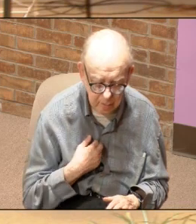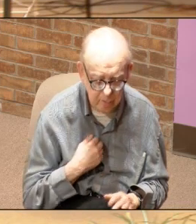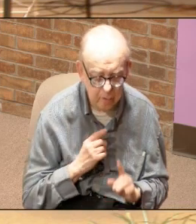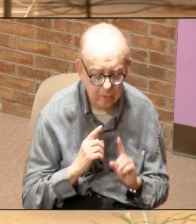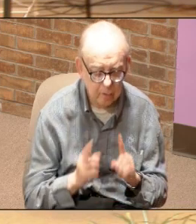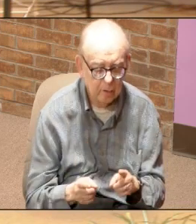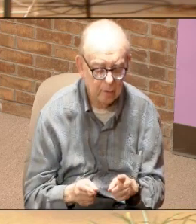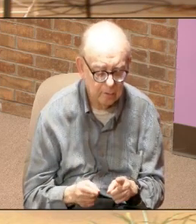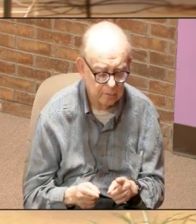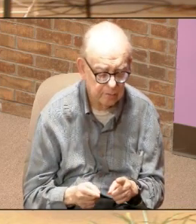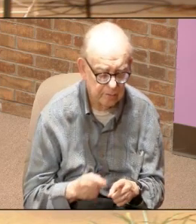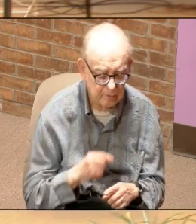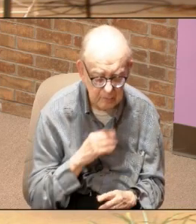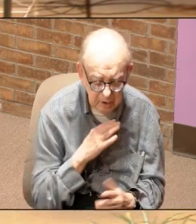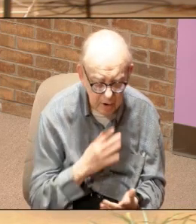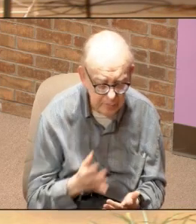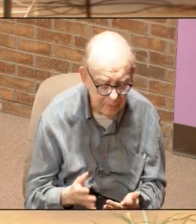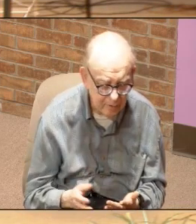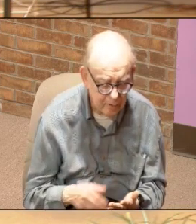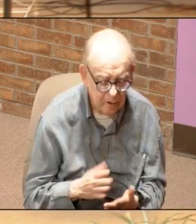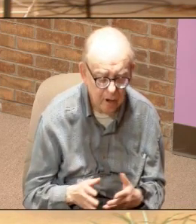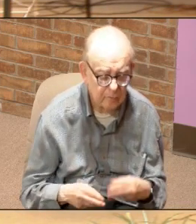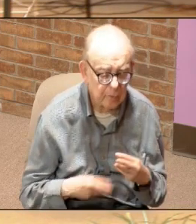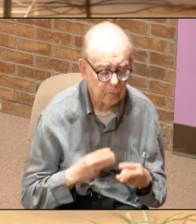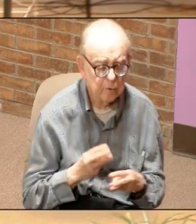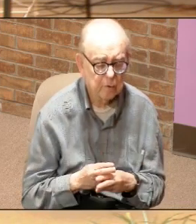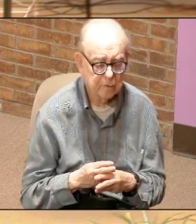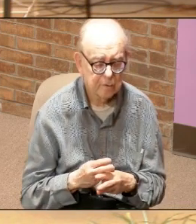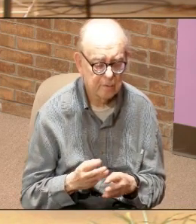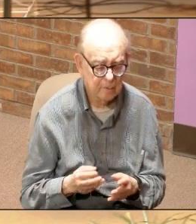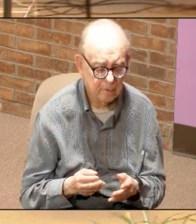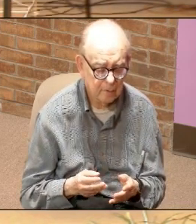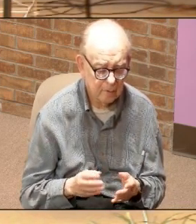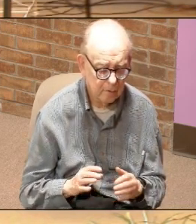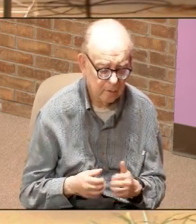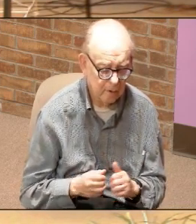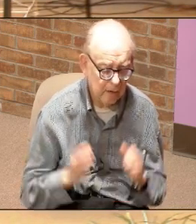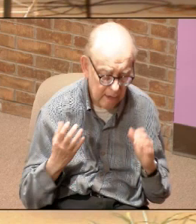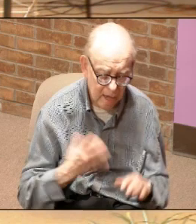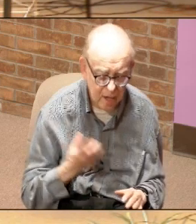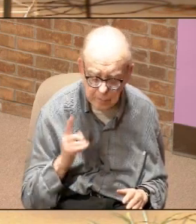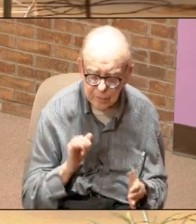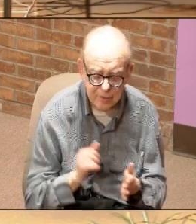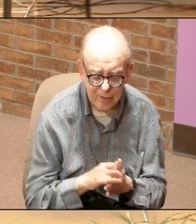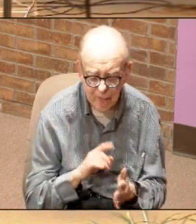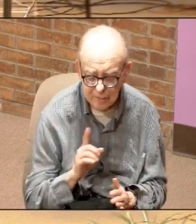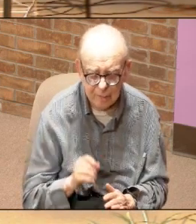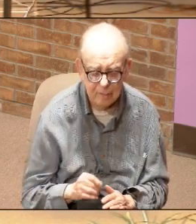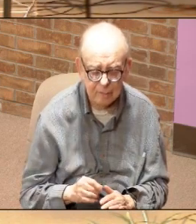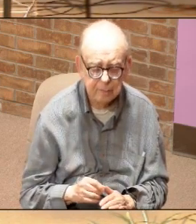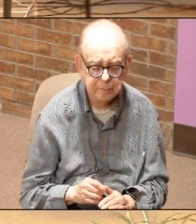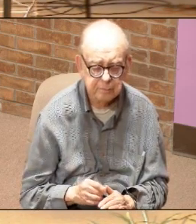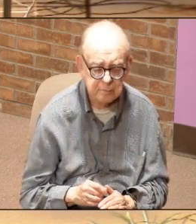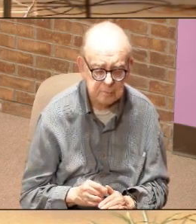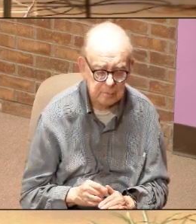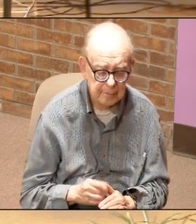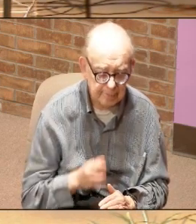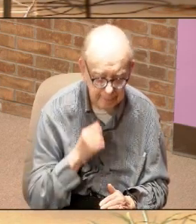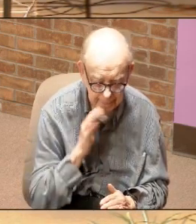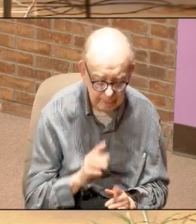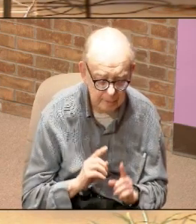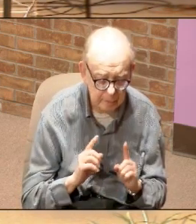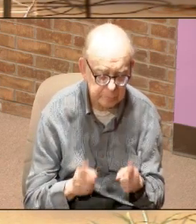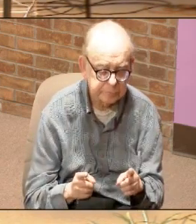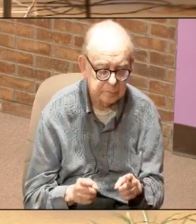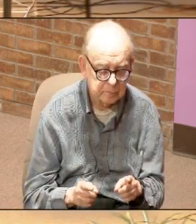go through the garbage of this world. How awesome is that? She gets to